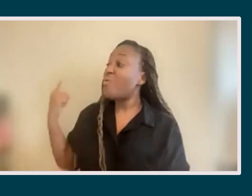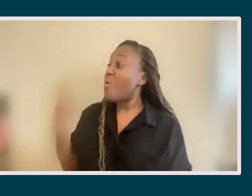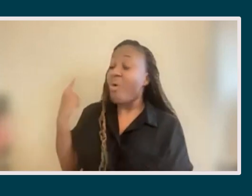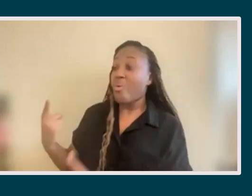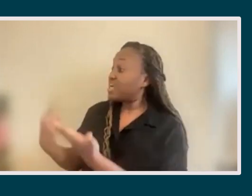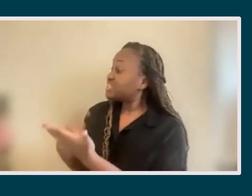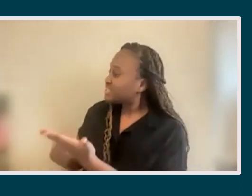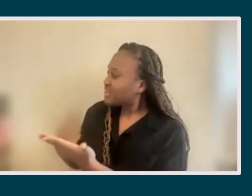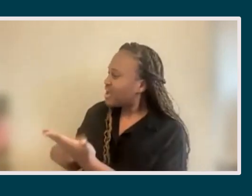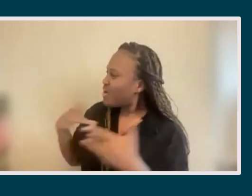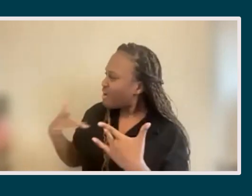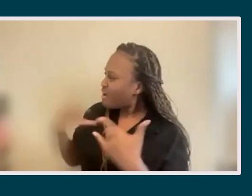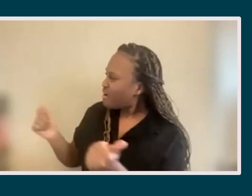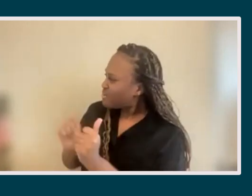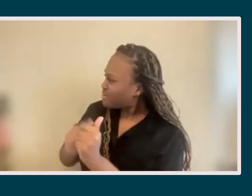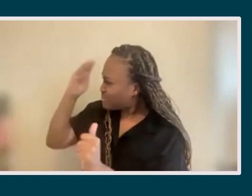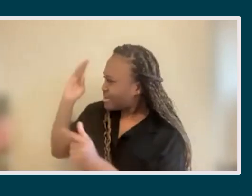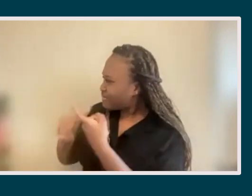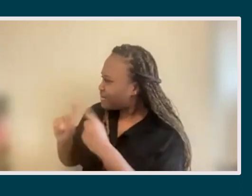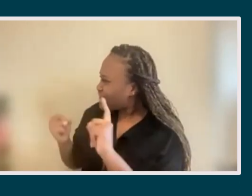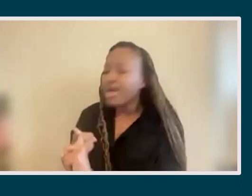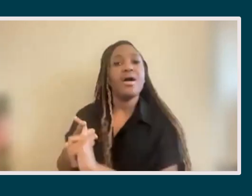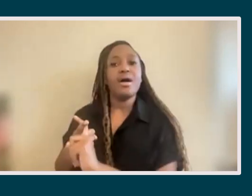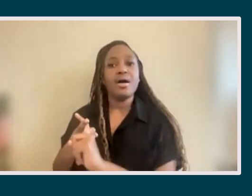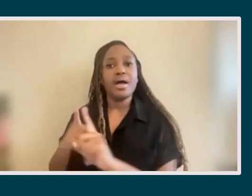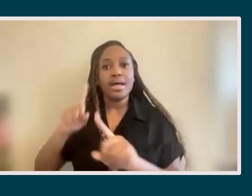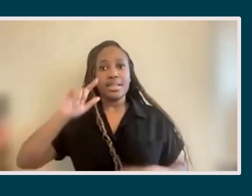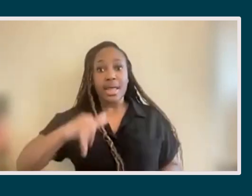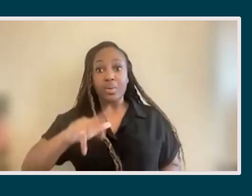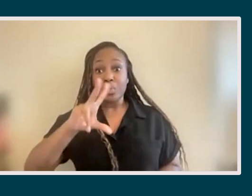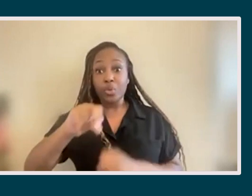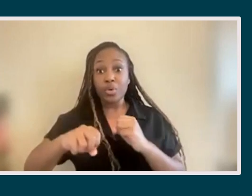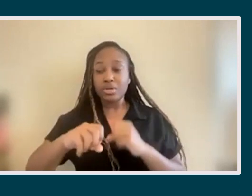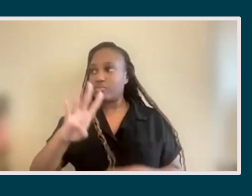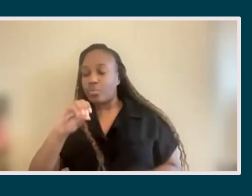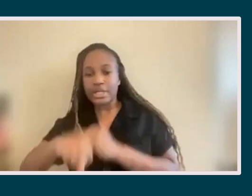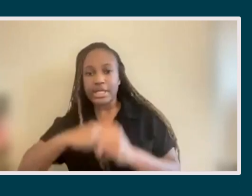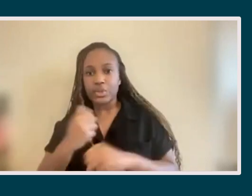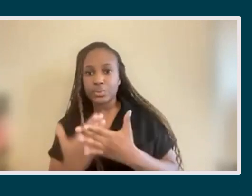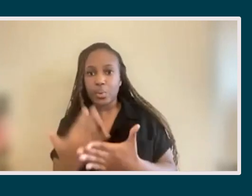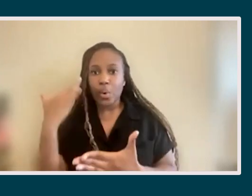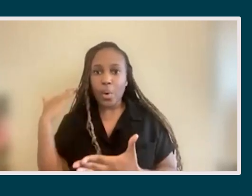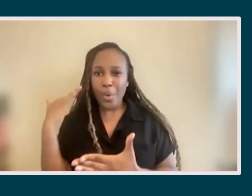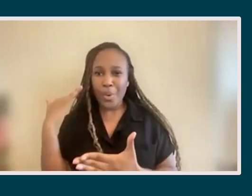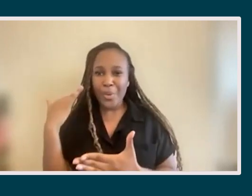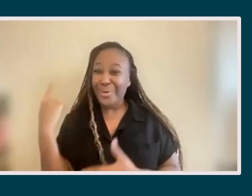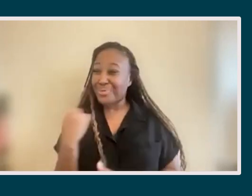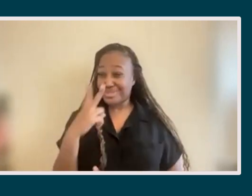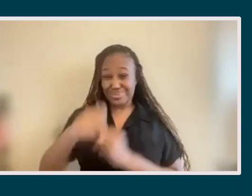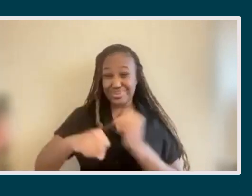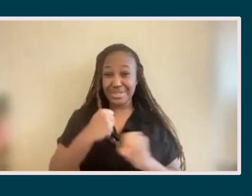time. And that was, 30 some, 40 years ago. And just 2 years